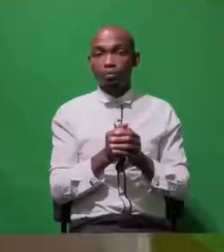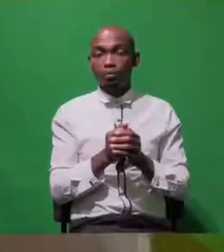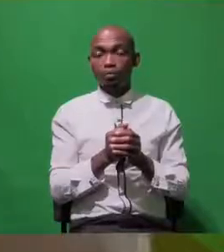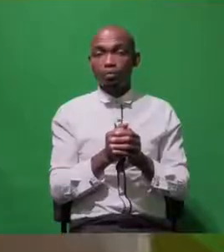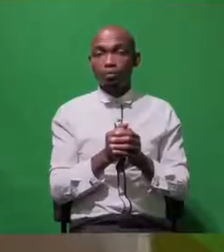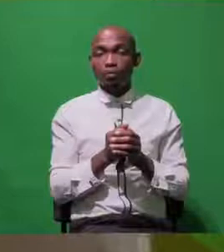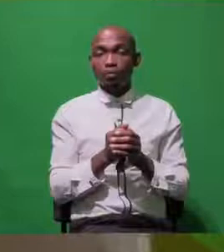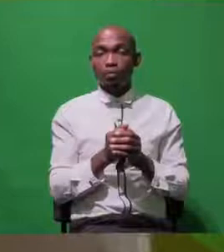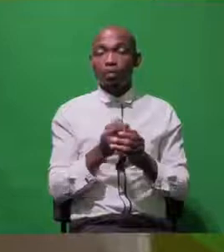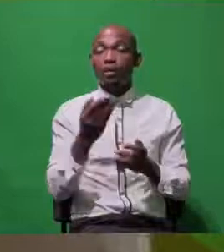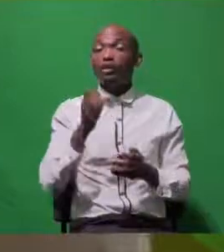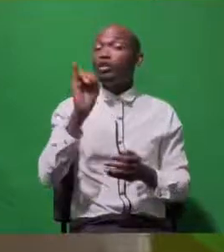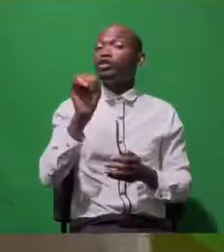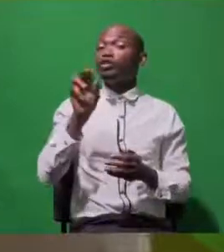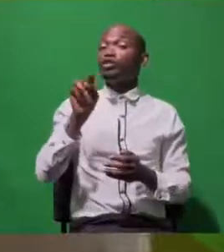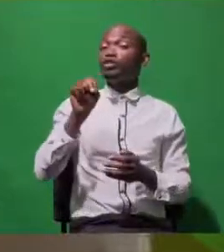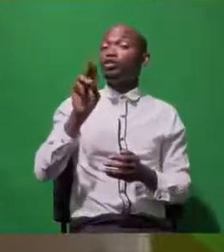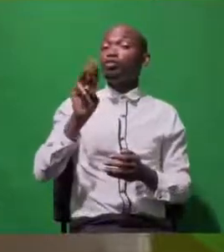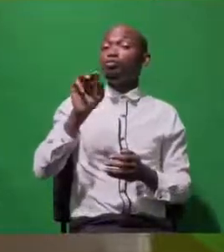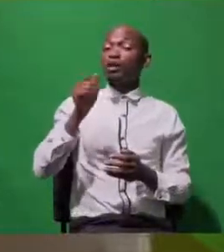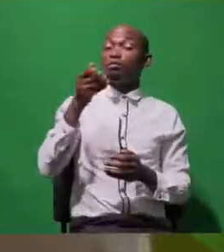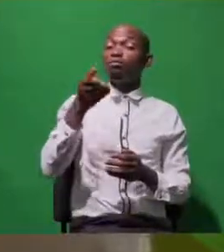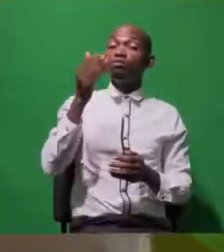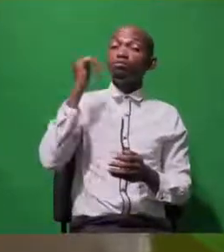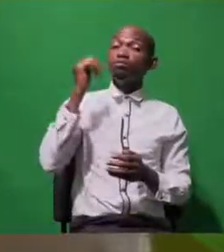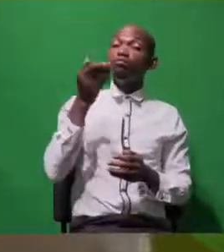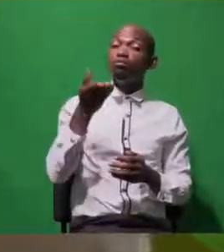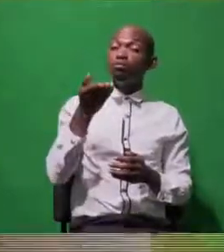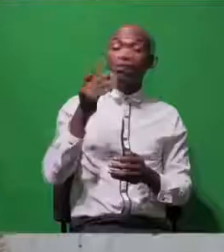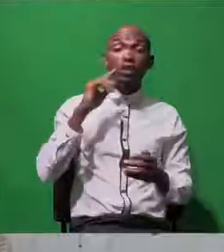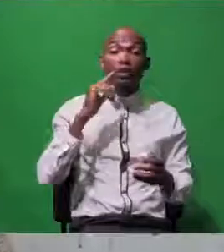Juma, can you try to define colonial education?